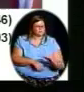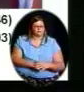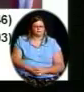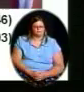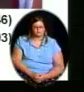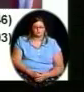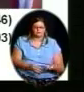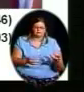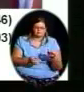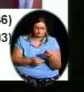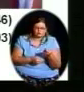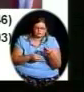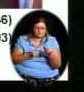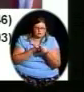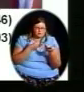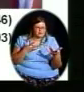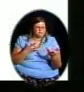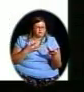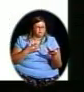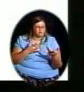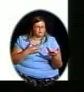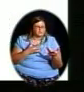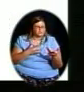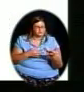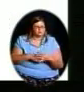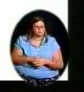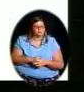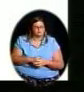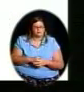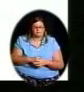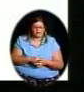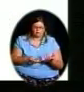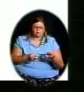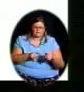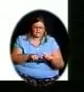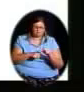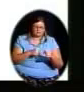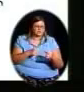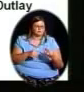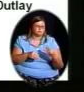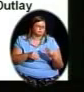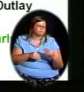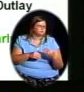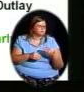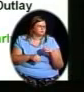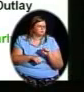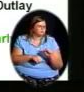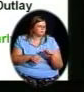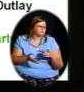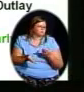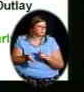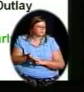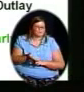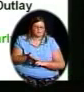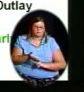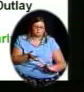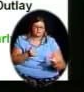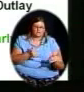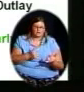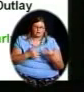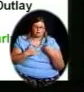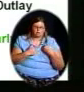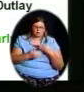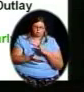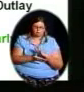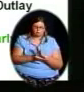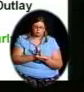that gives you a little bit of information that Mr. Gollop would provide on where we are at with student enrollments. Certainly we know facilities and having facilities ready